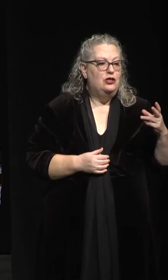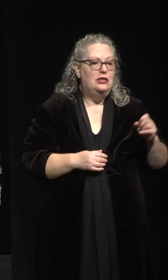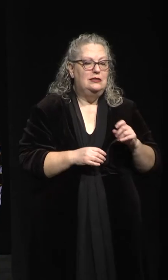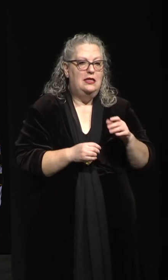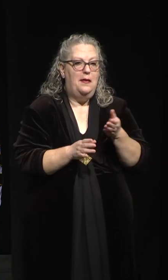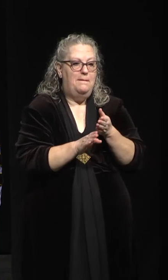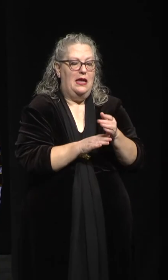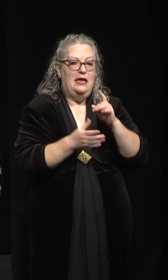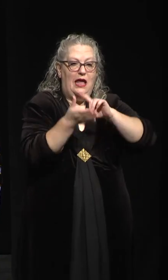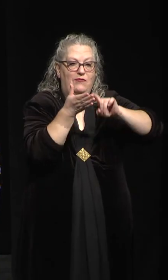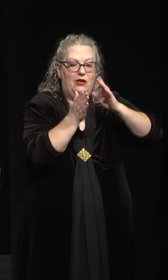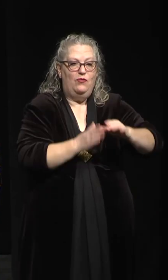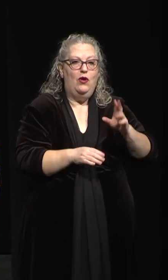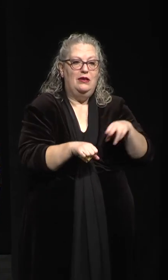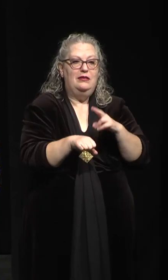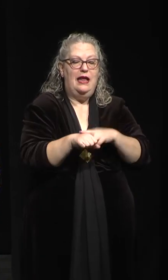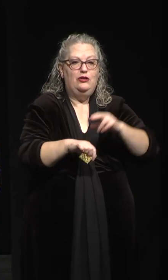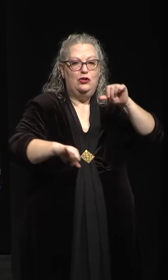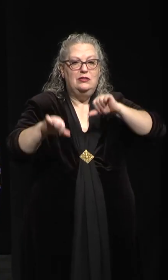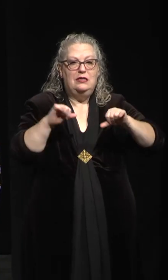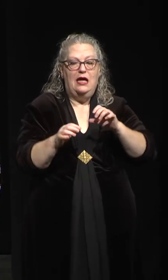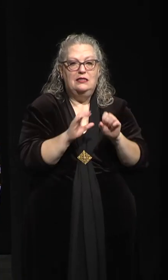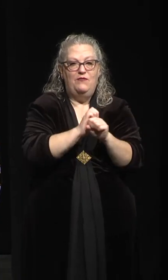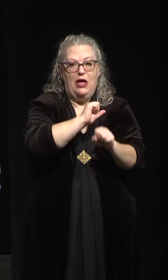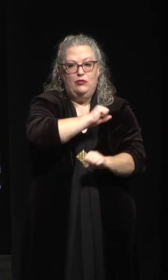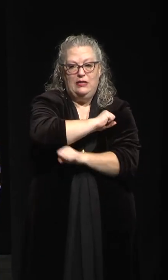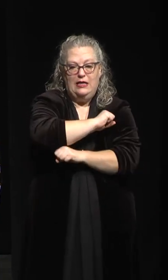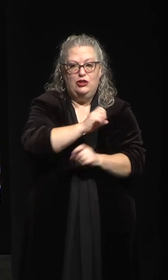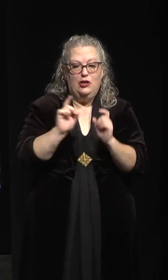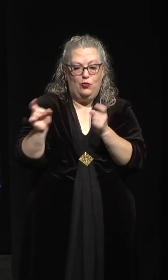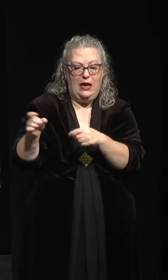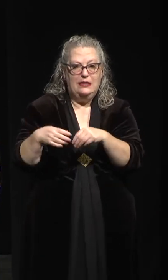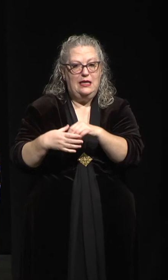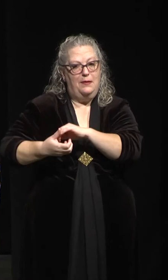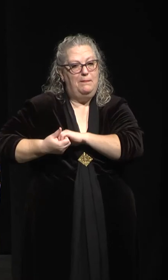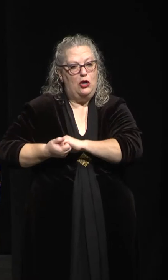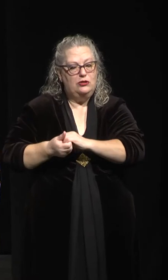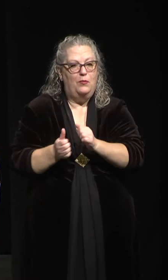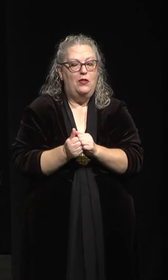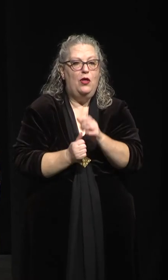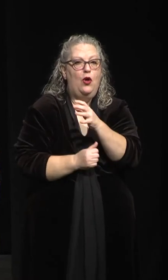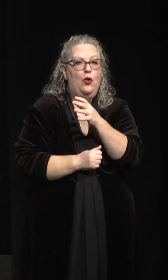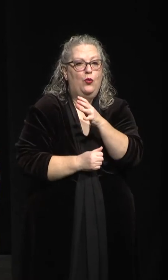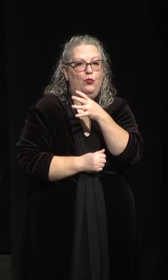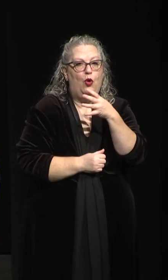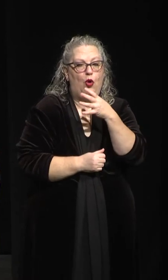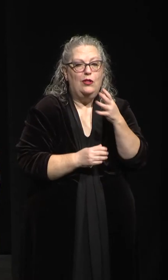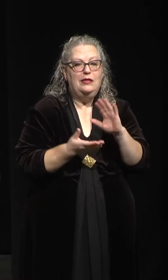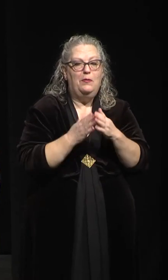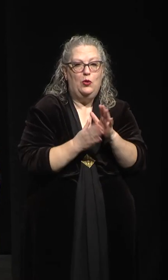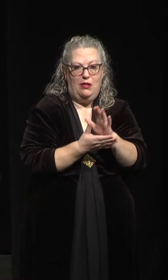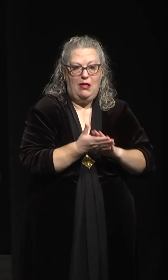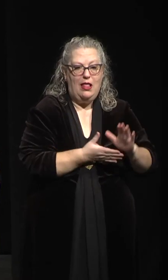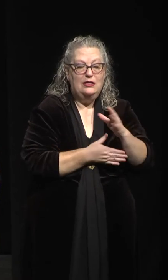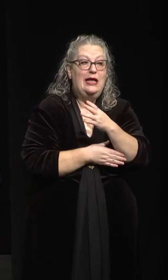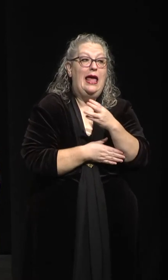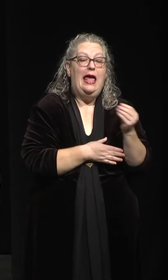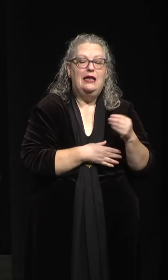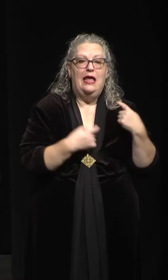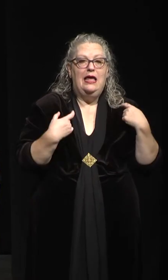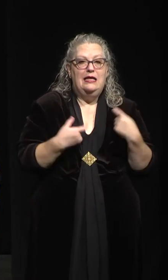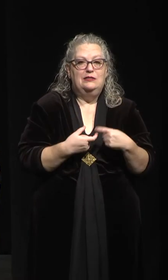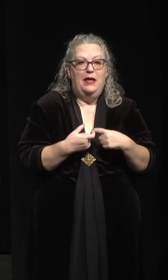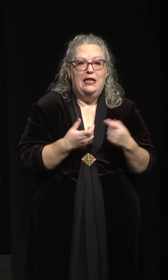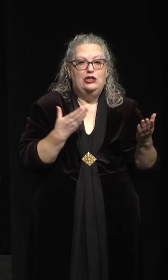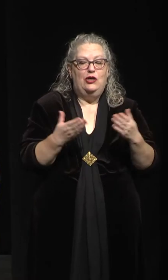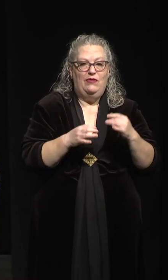principal investigator of National Science Foundation grants in partnership with rural community colleges and